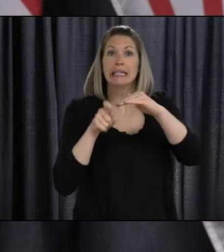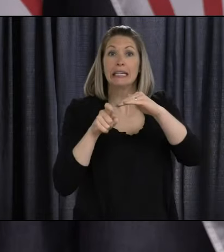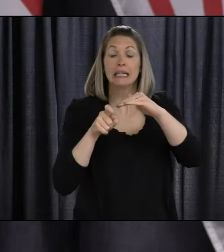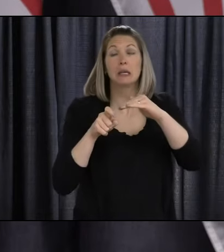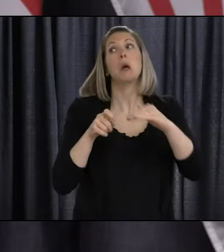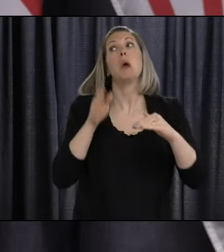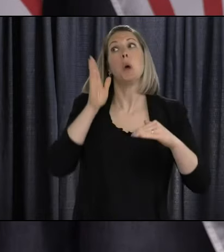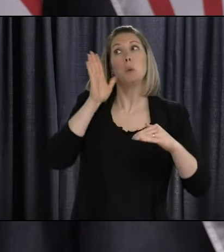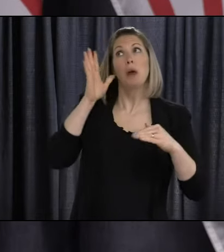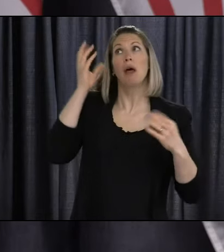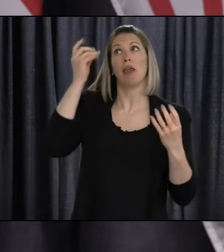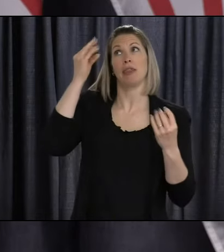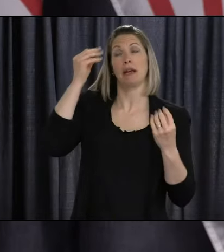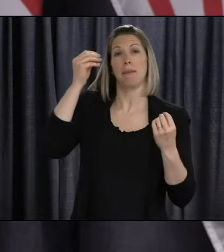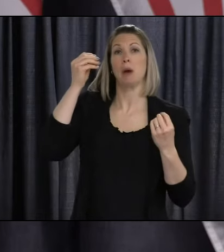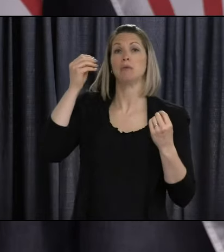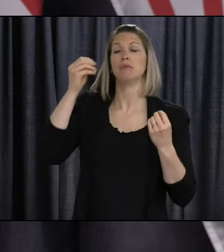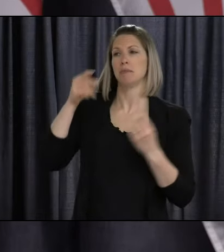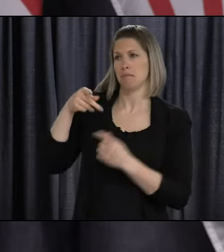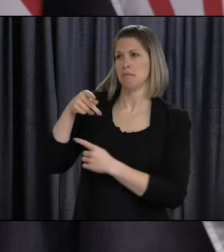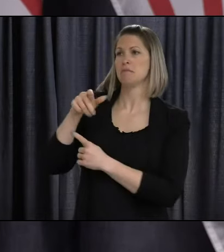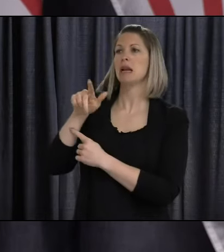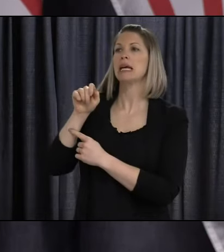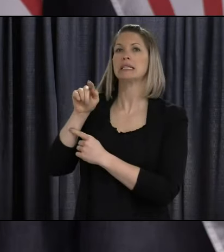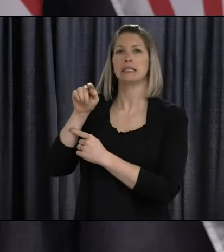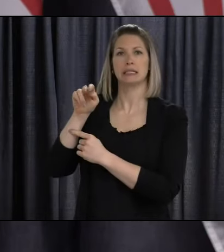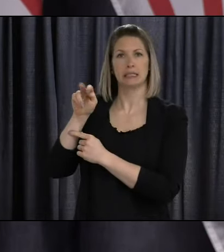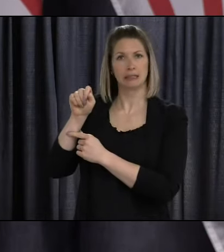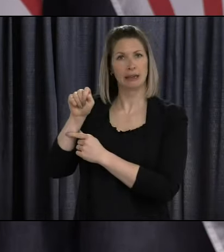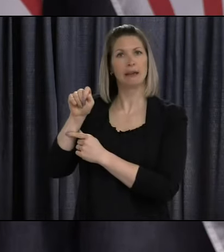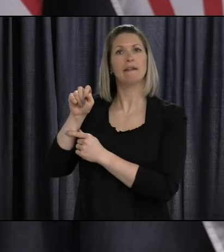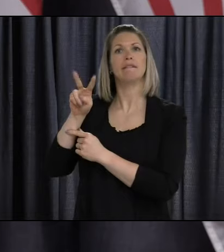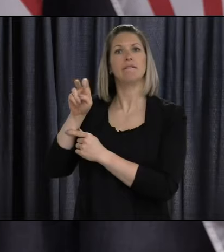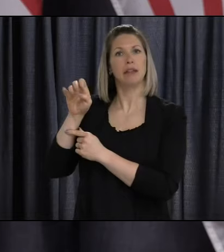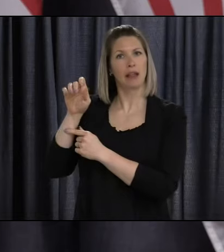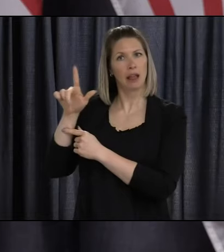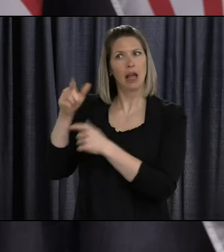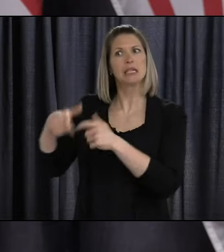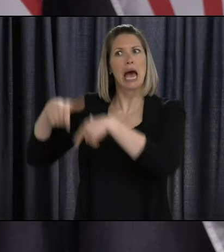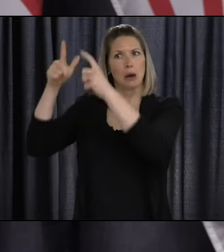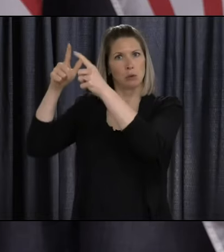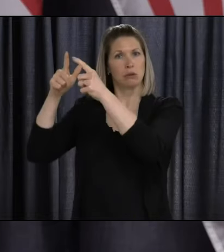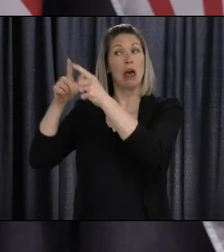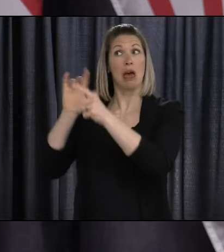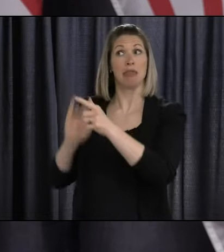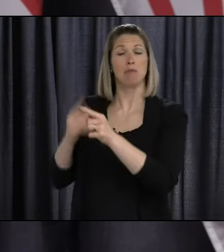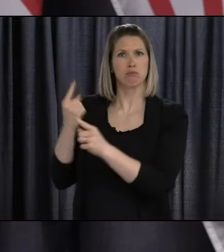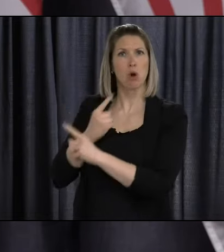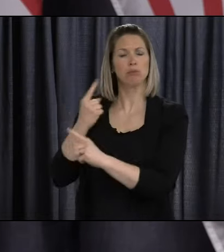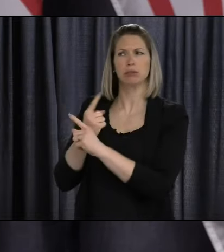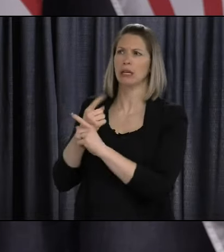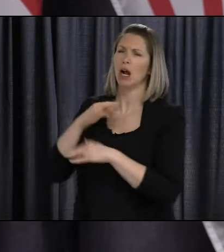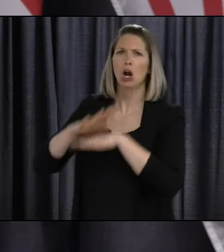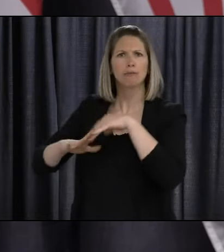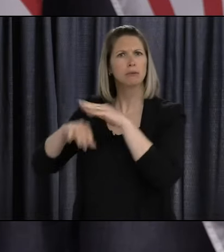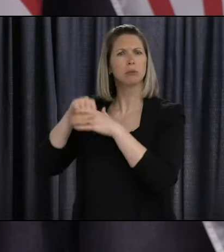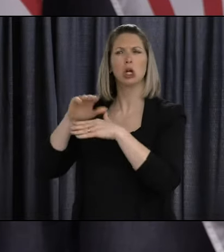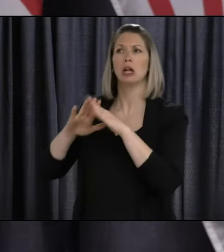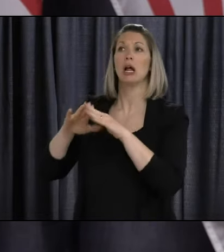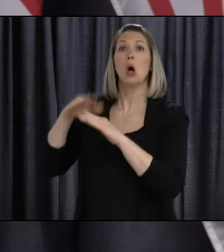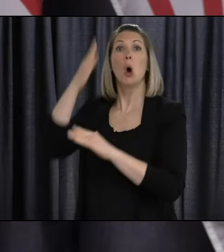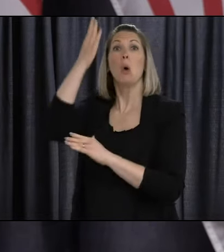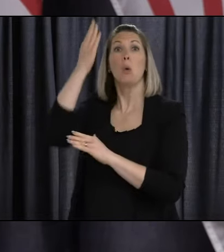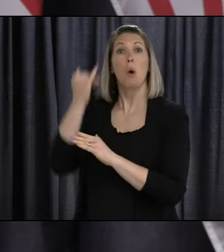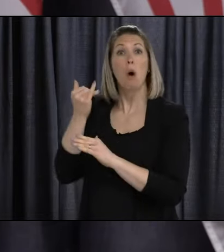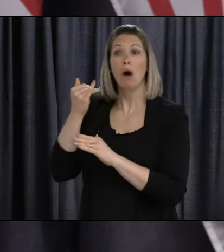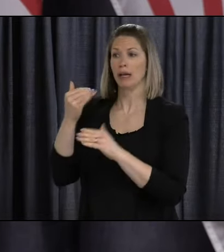single rooms, is certainly a more appropriate place to be isolated. These units in Pleasant View Towers are quite separated